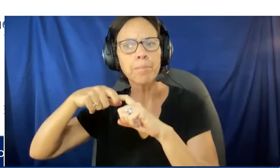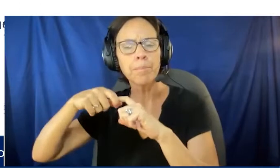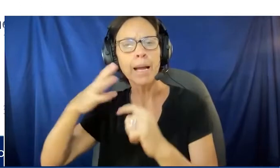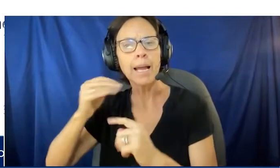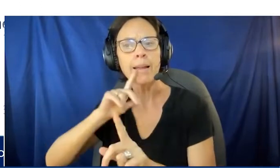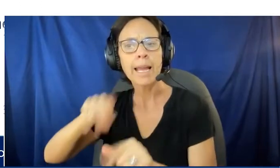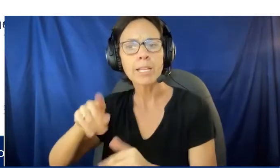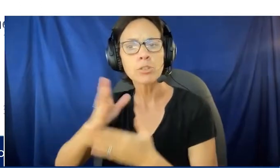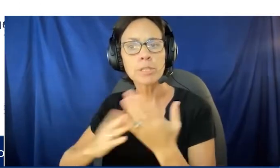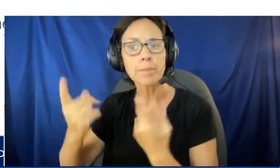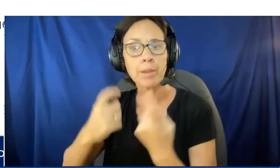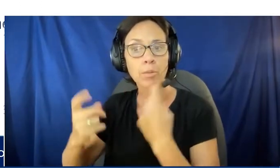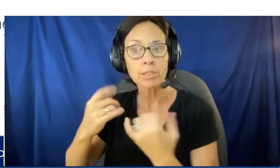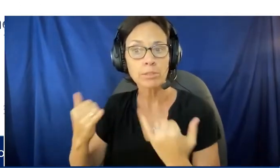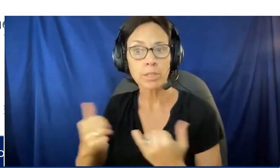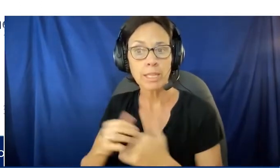questions?